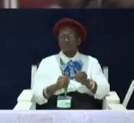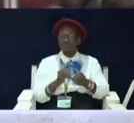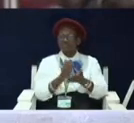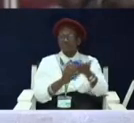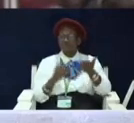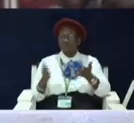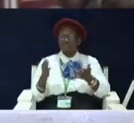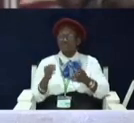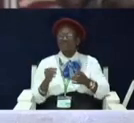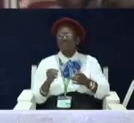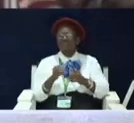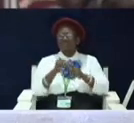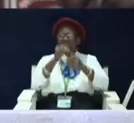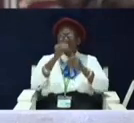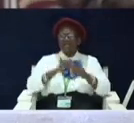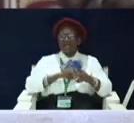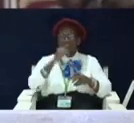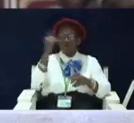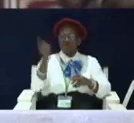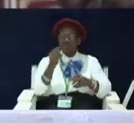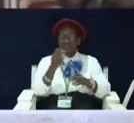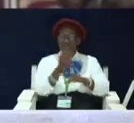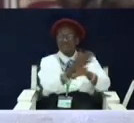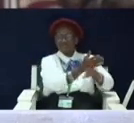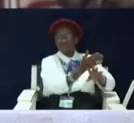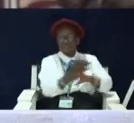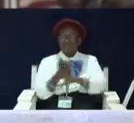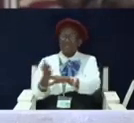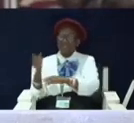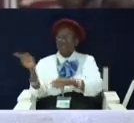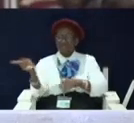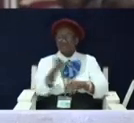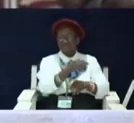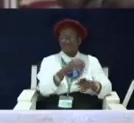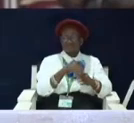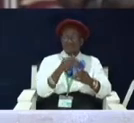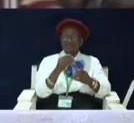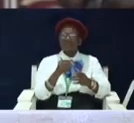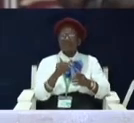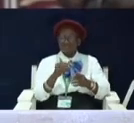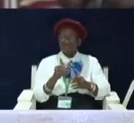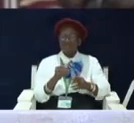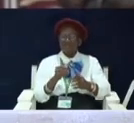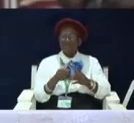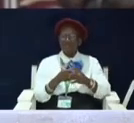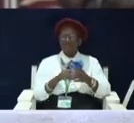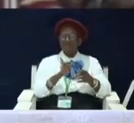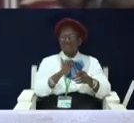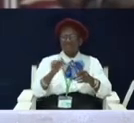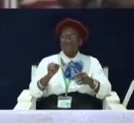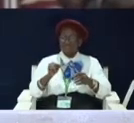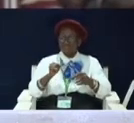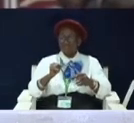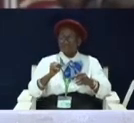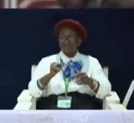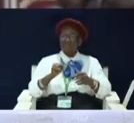appeal to you at the beginning that you please be ready to be childish for just